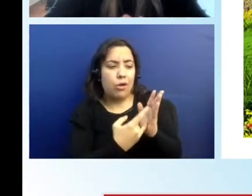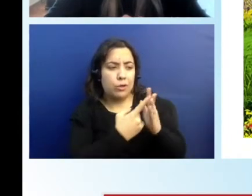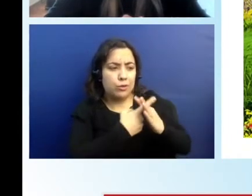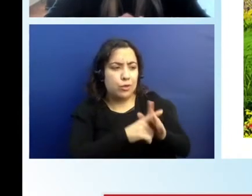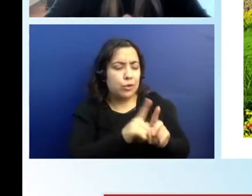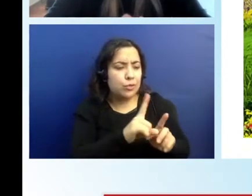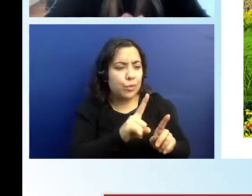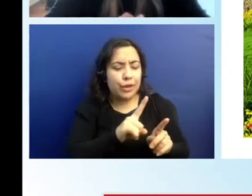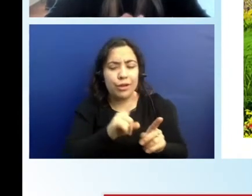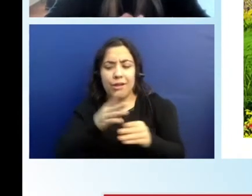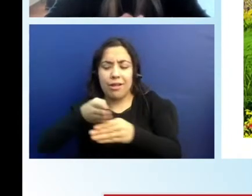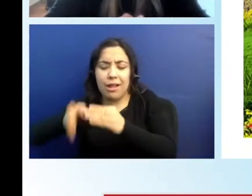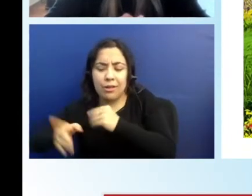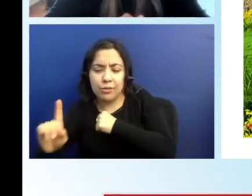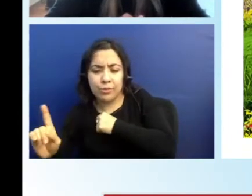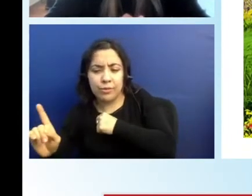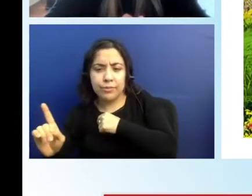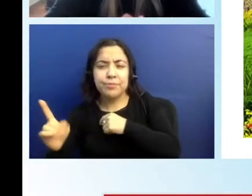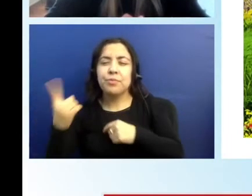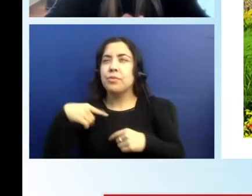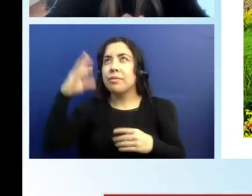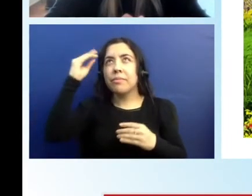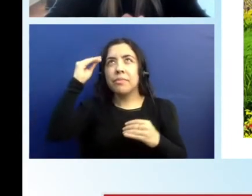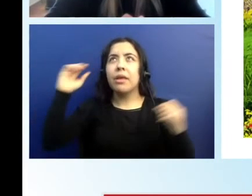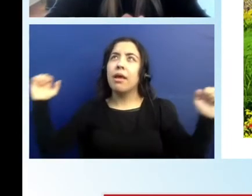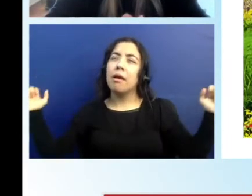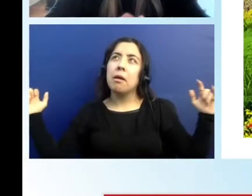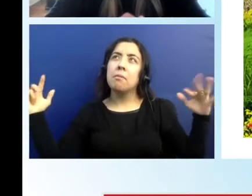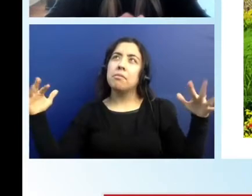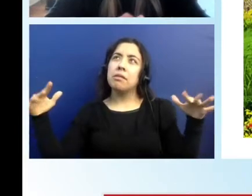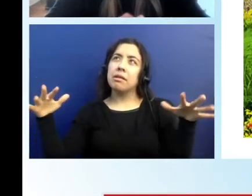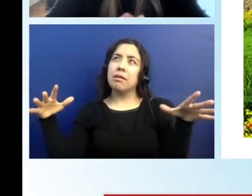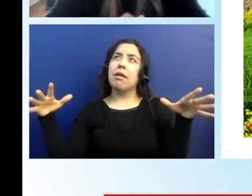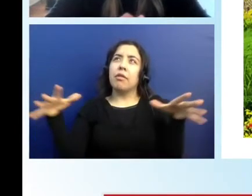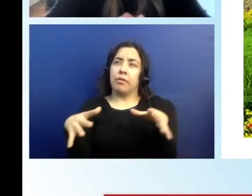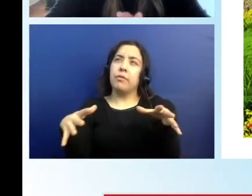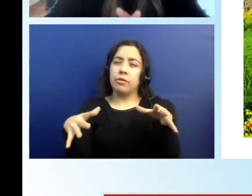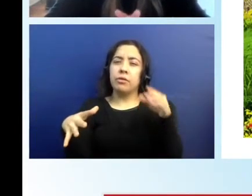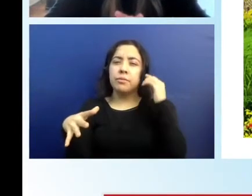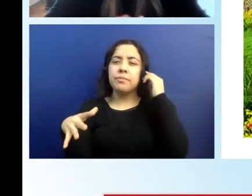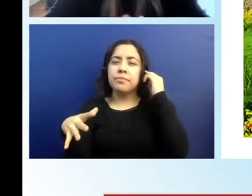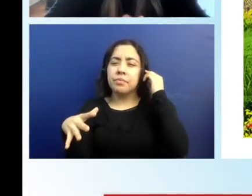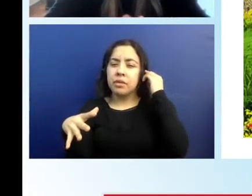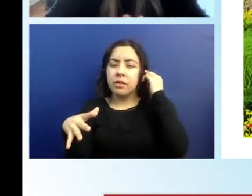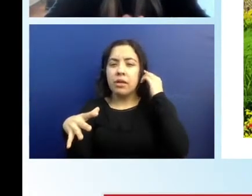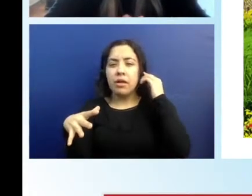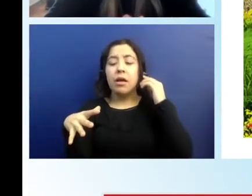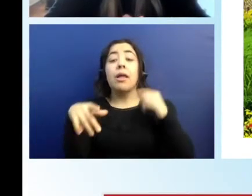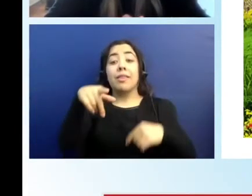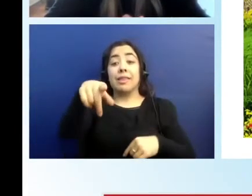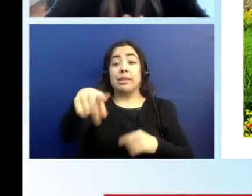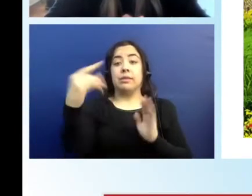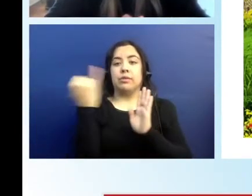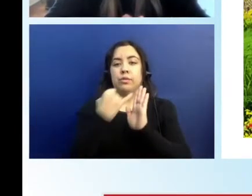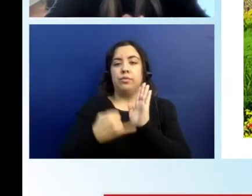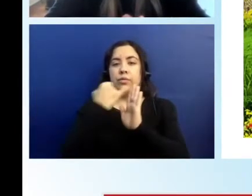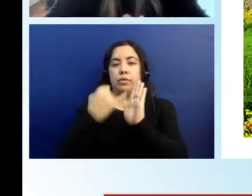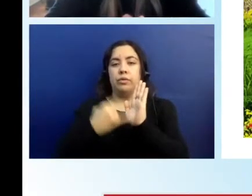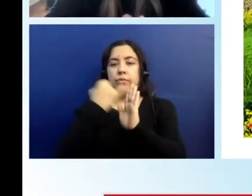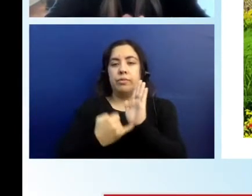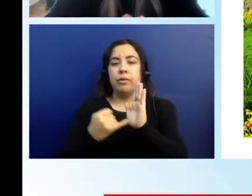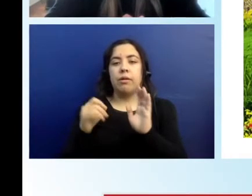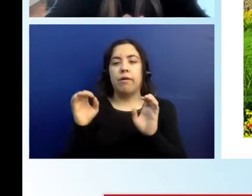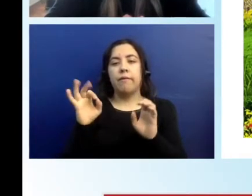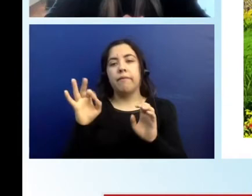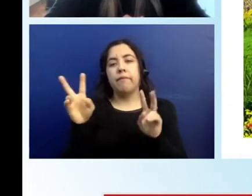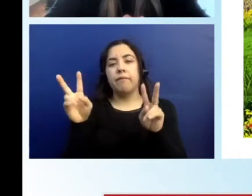coalesce, and create these beautiful spaces. This is a rendering of the coiled serpent, which is going to be introduced